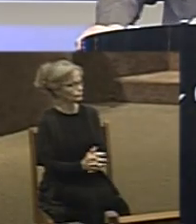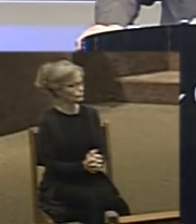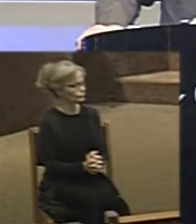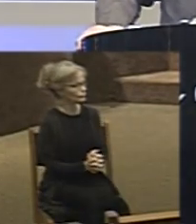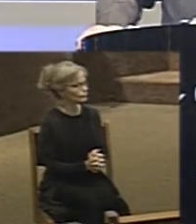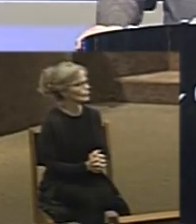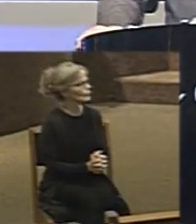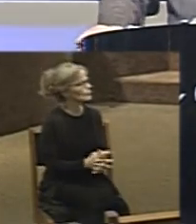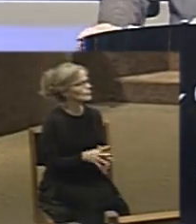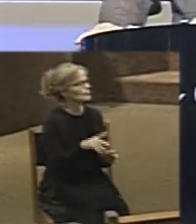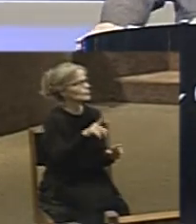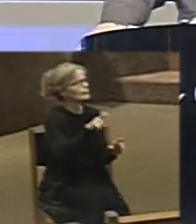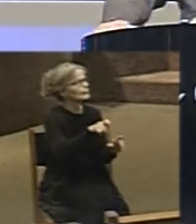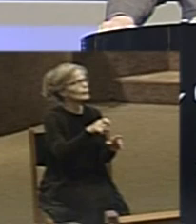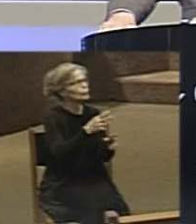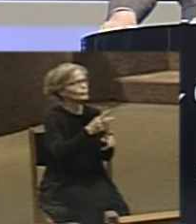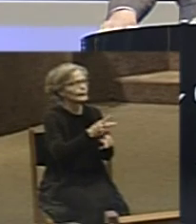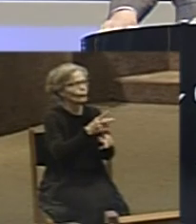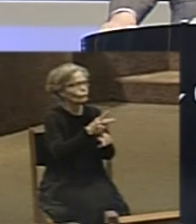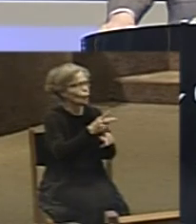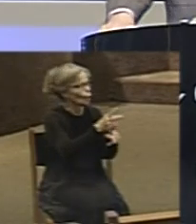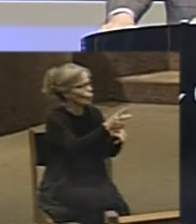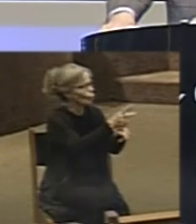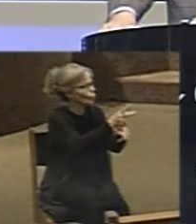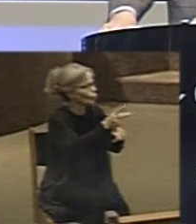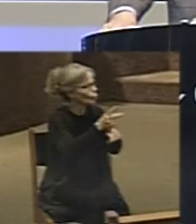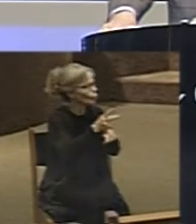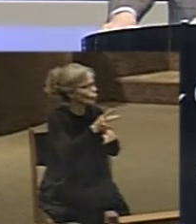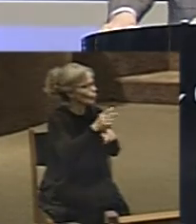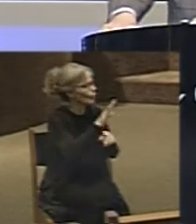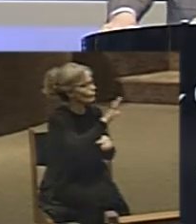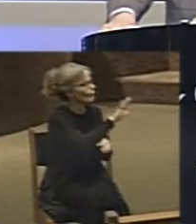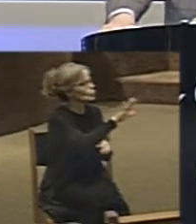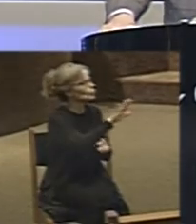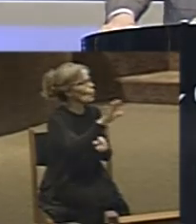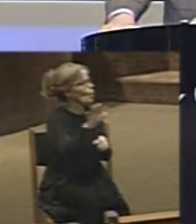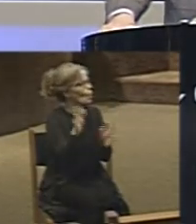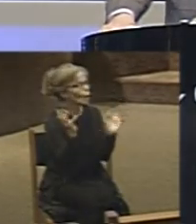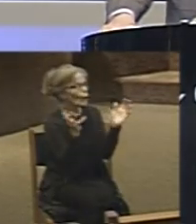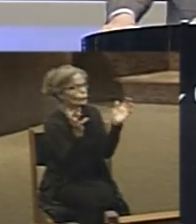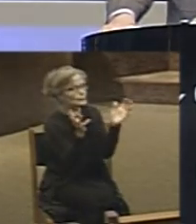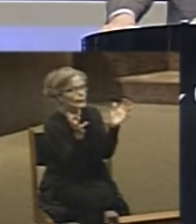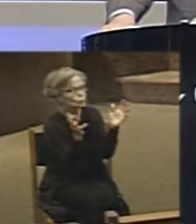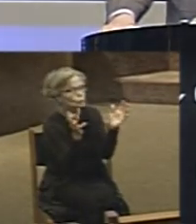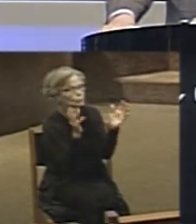You need to be careful that your conversation